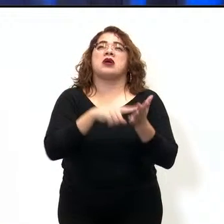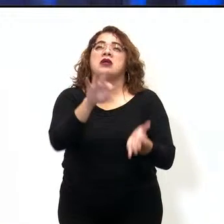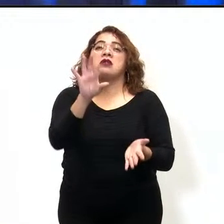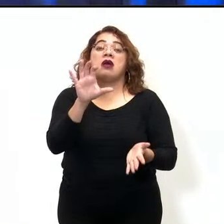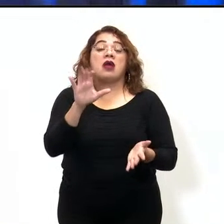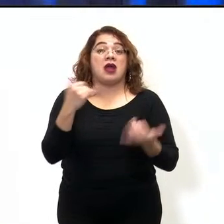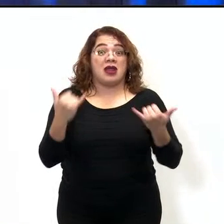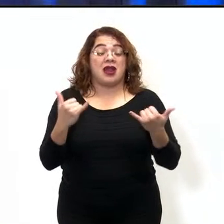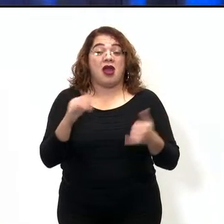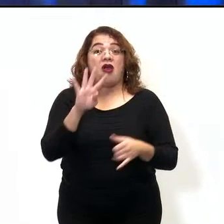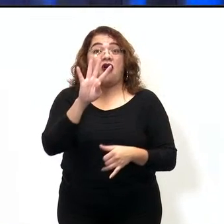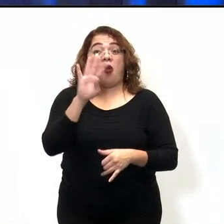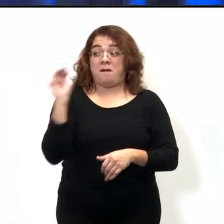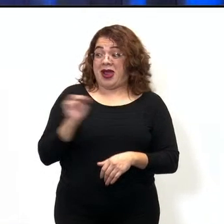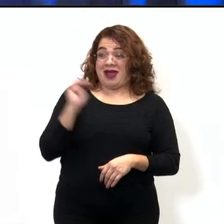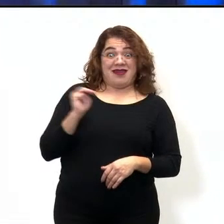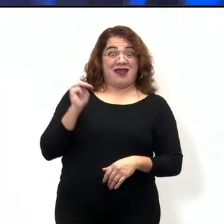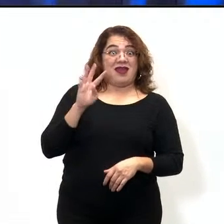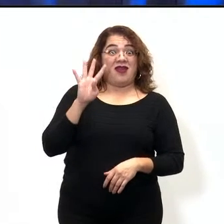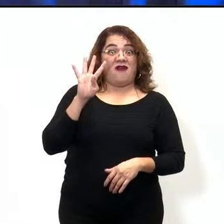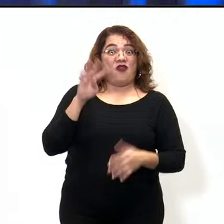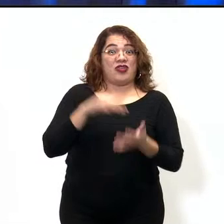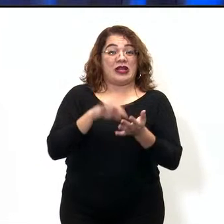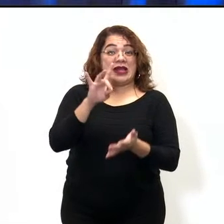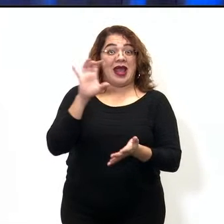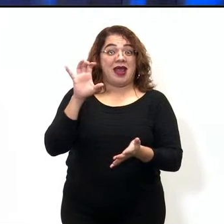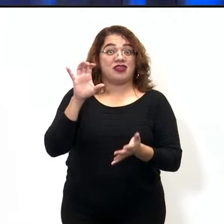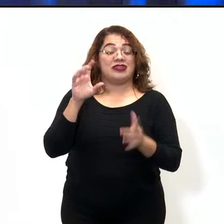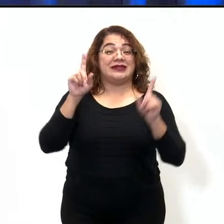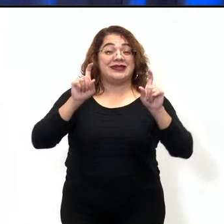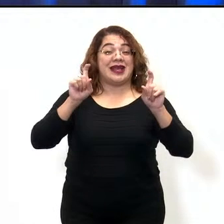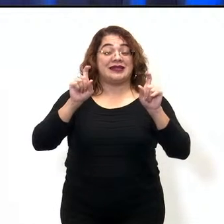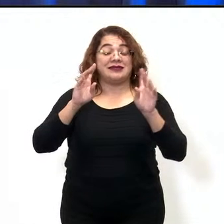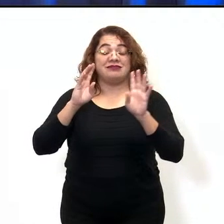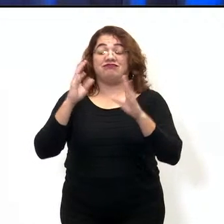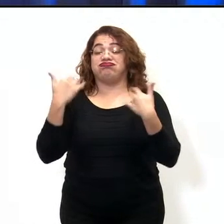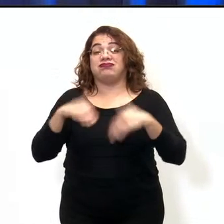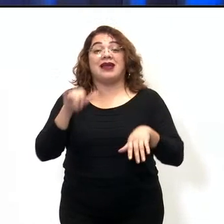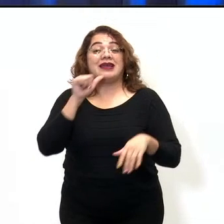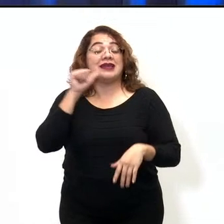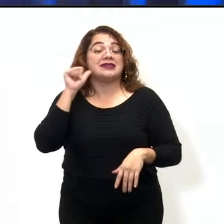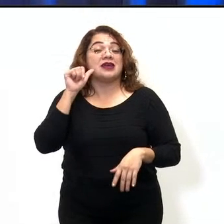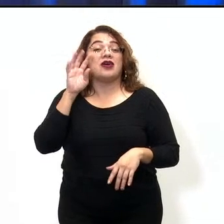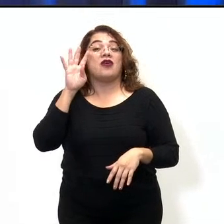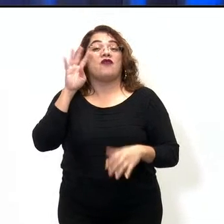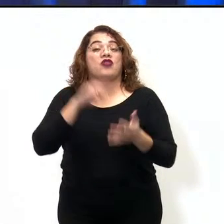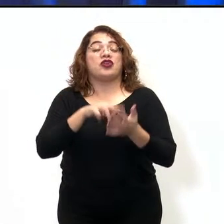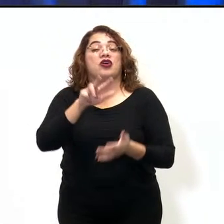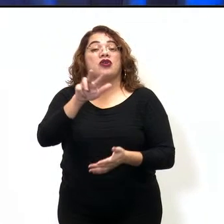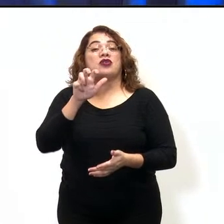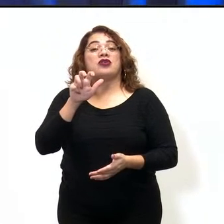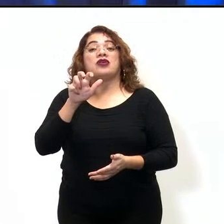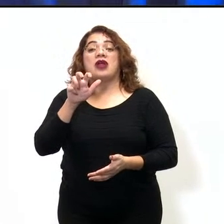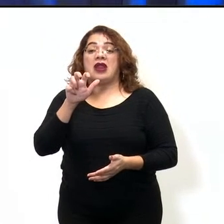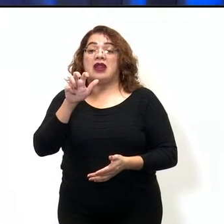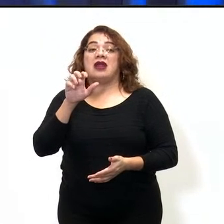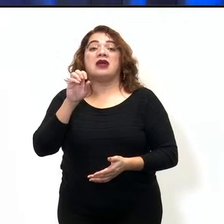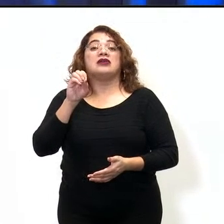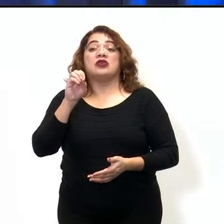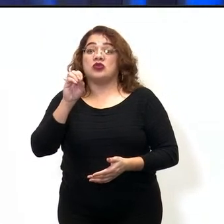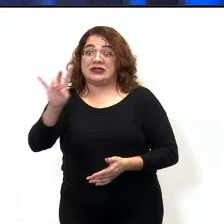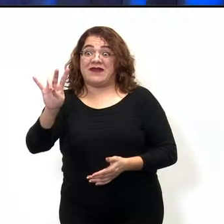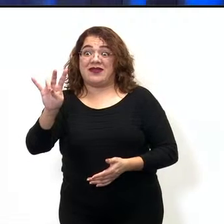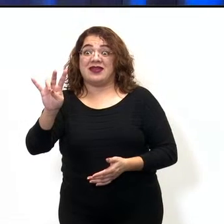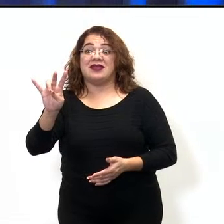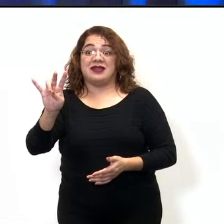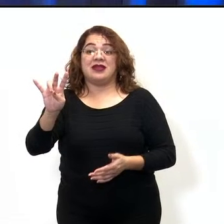over 4,800 people on Monday, and yesterday, 4,307 people across